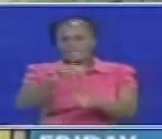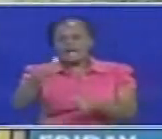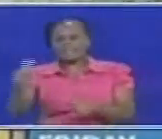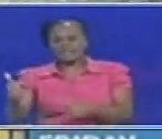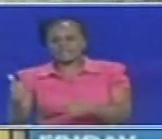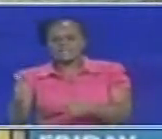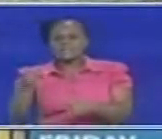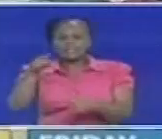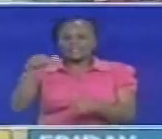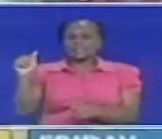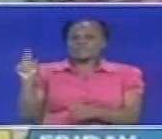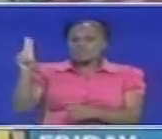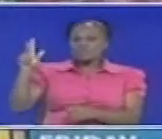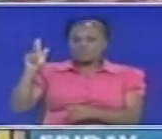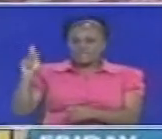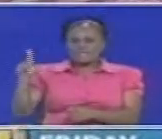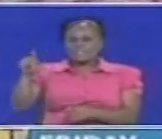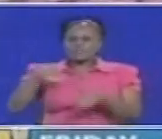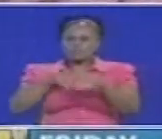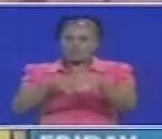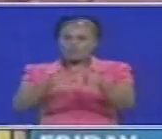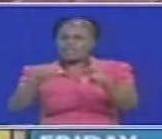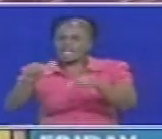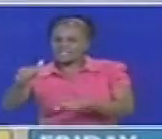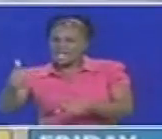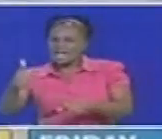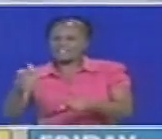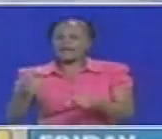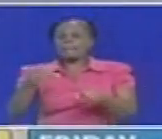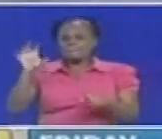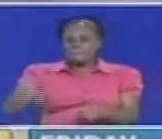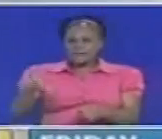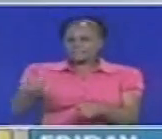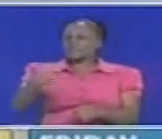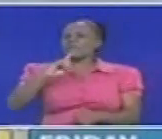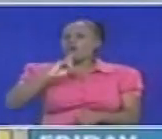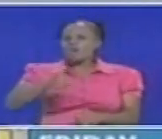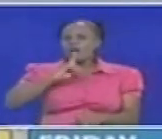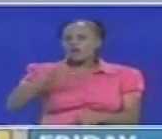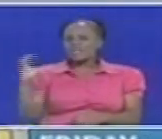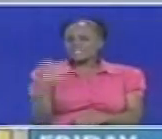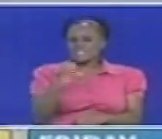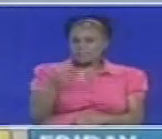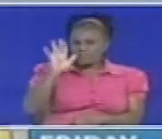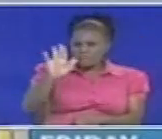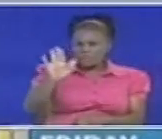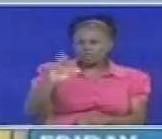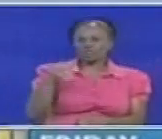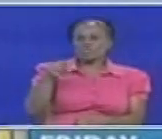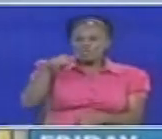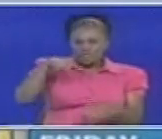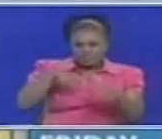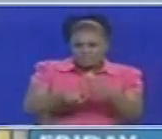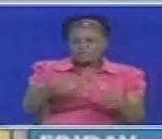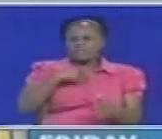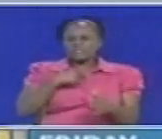queue from the UK has been followed by other traditional source markets who have also warned their citizens to make only essential